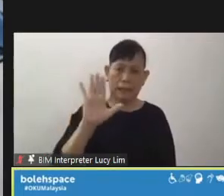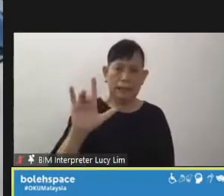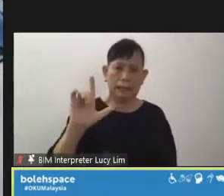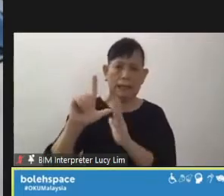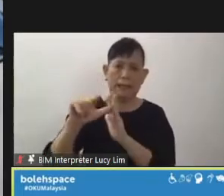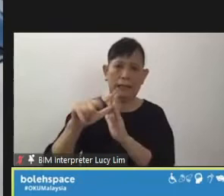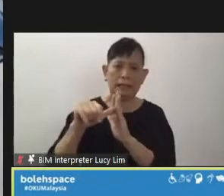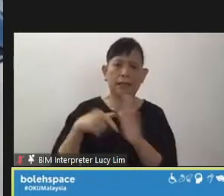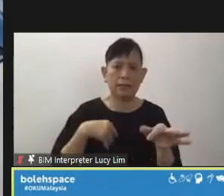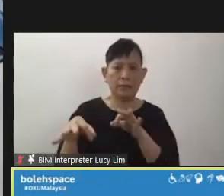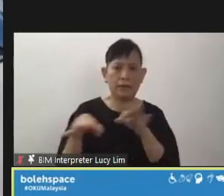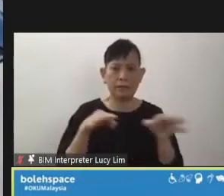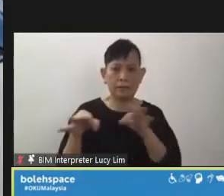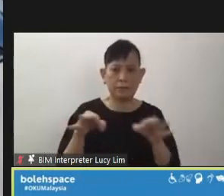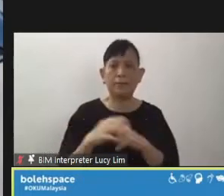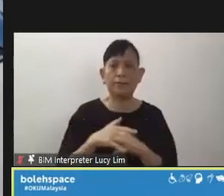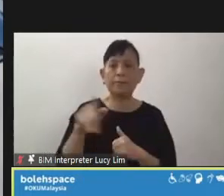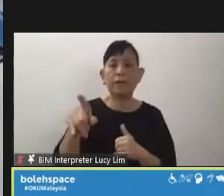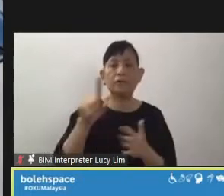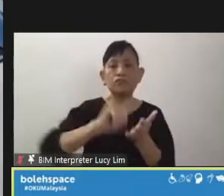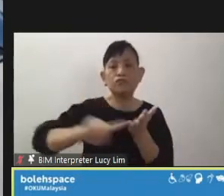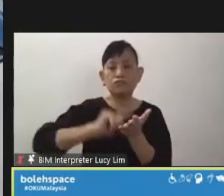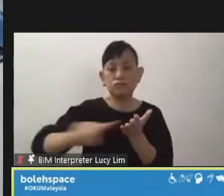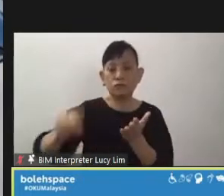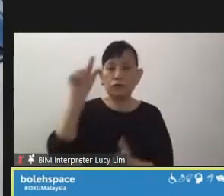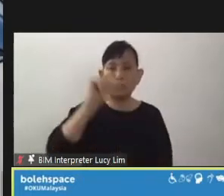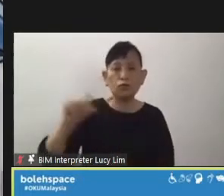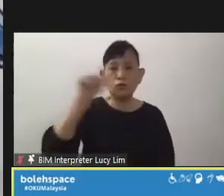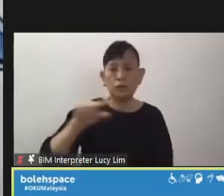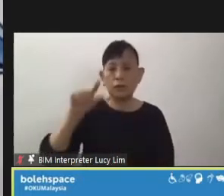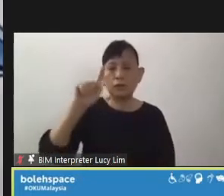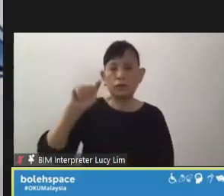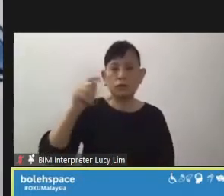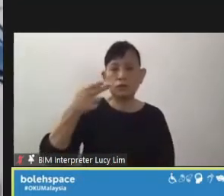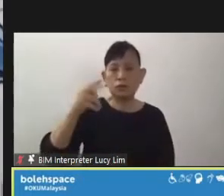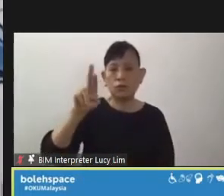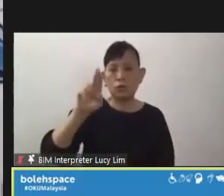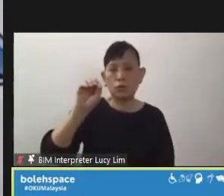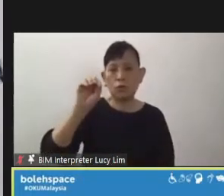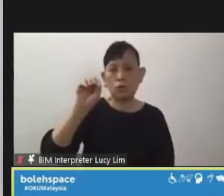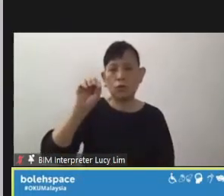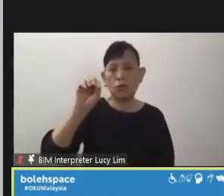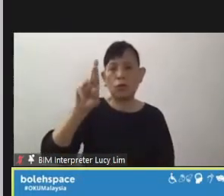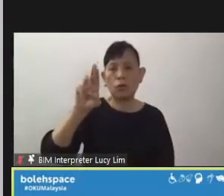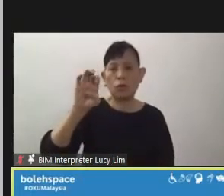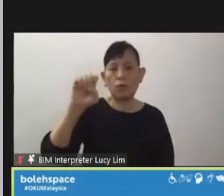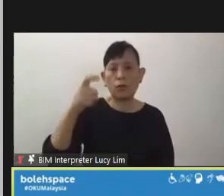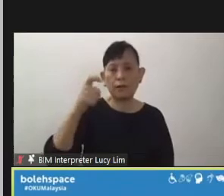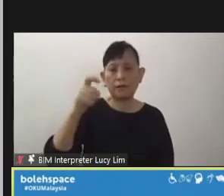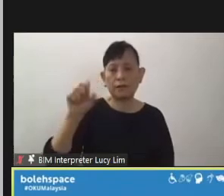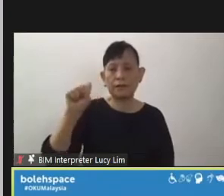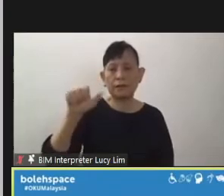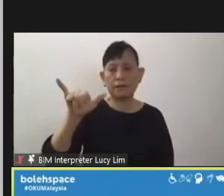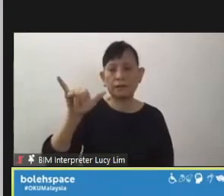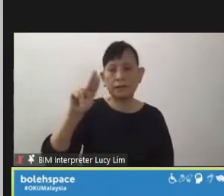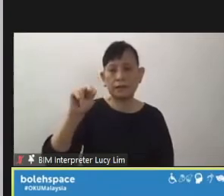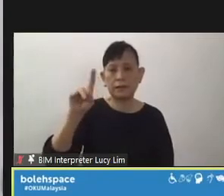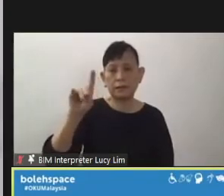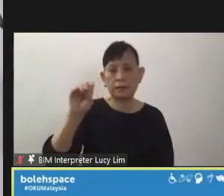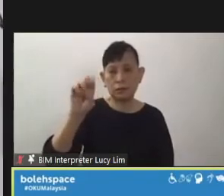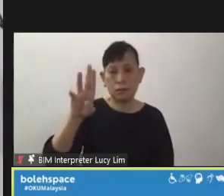But basically, you can Google after this. Okay, so next thing